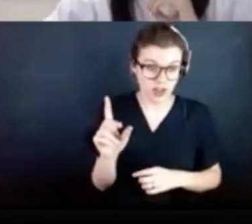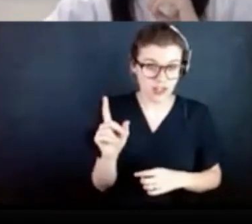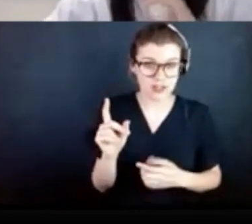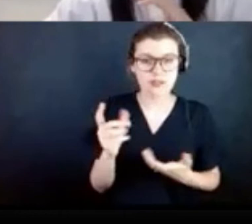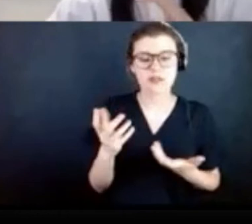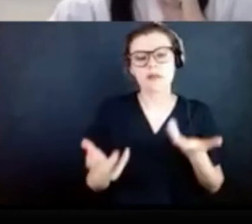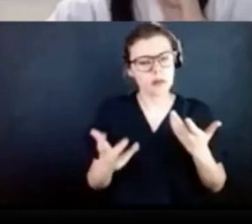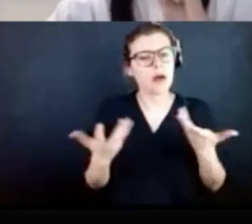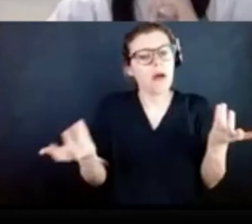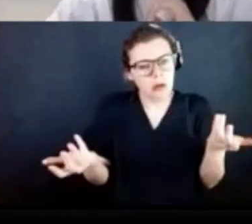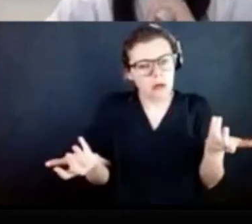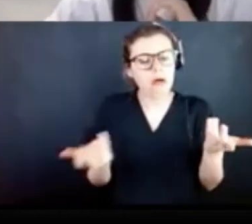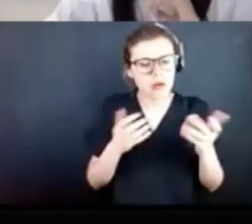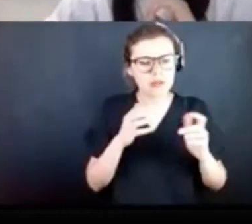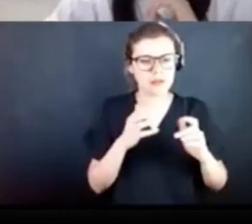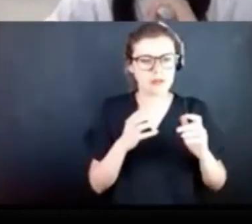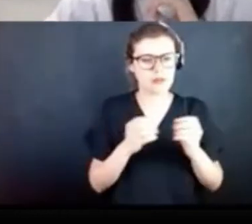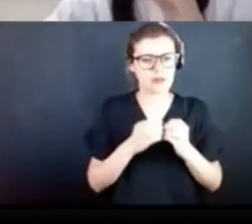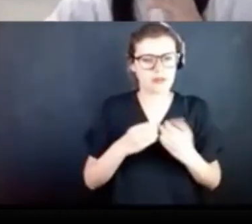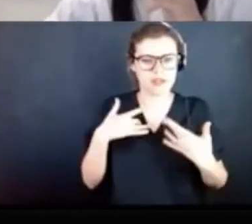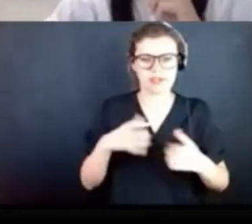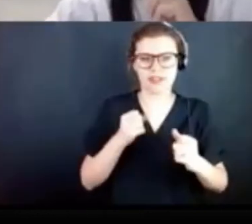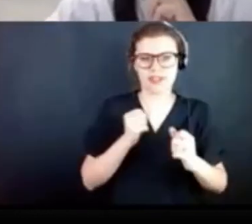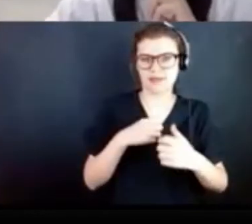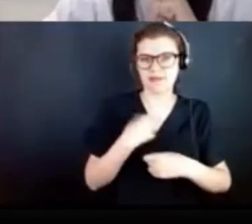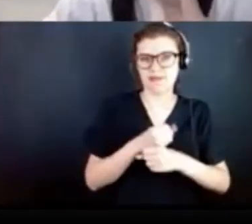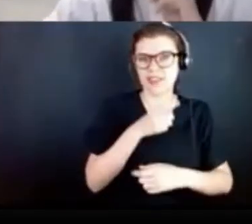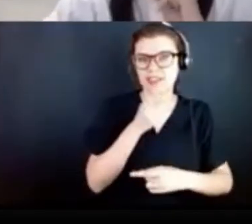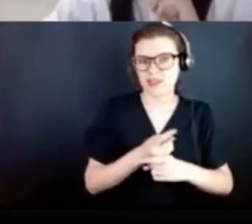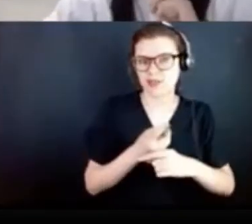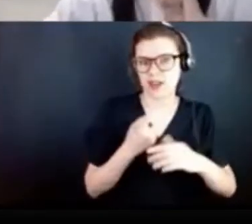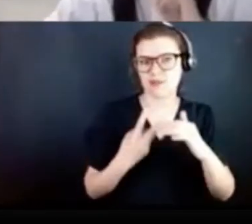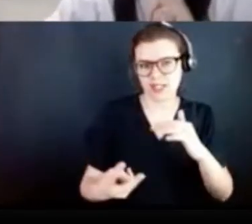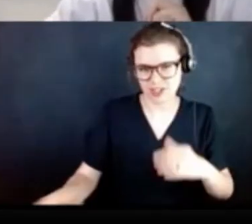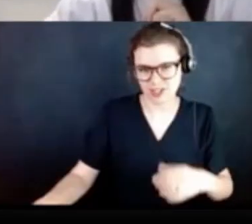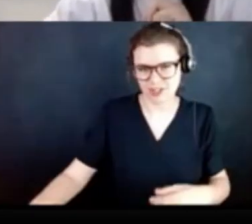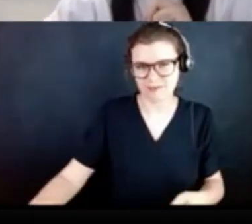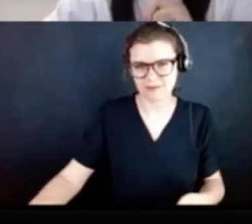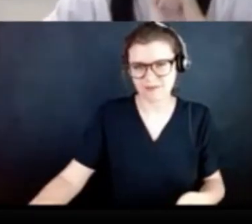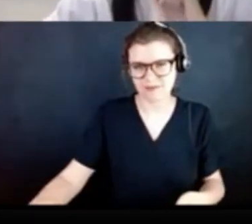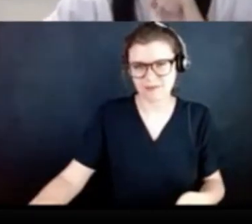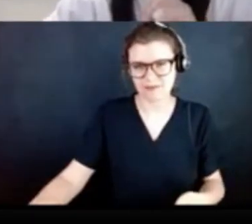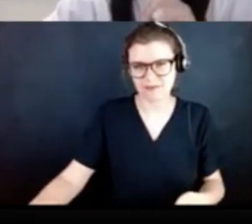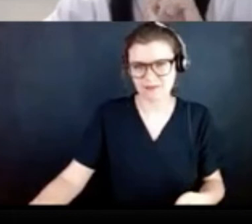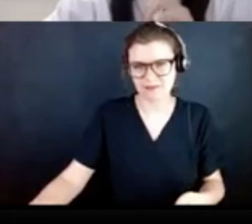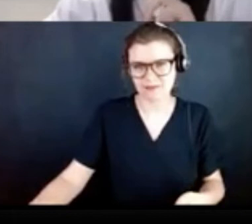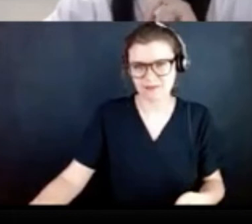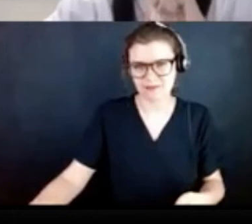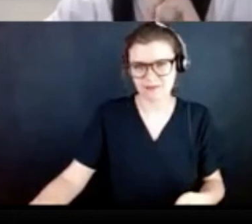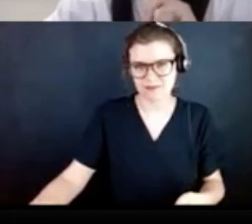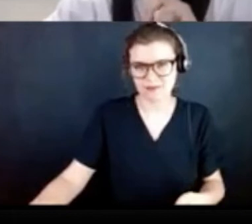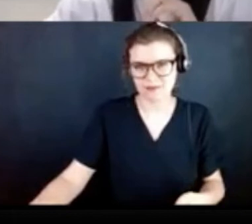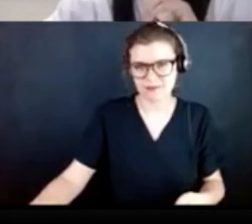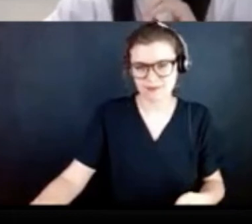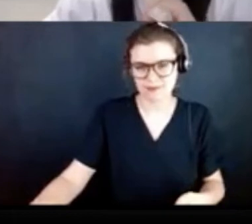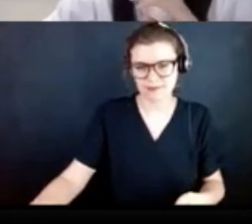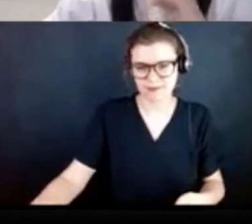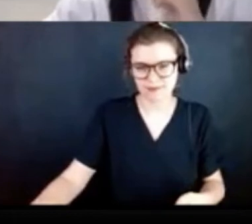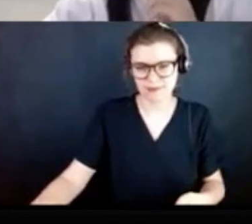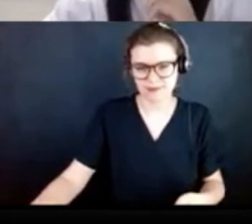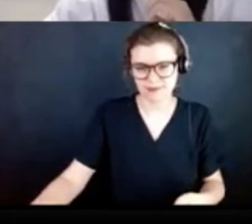more likely make the right prediction will be Chihuahua. Similarly, in education, if you want to predict